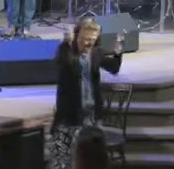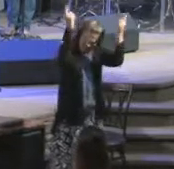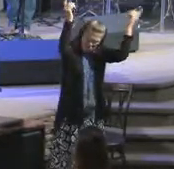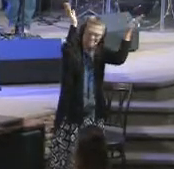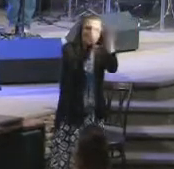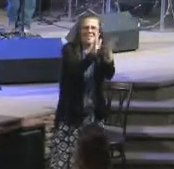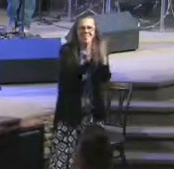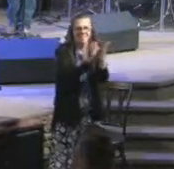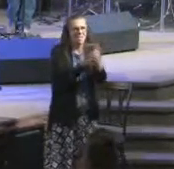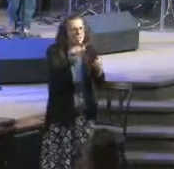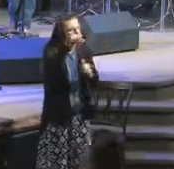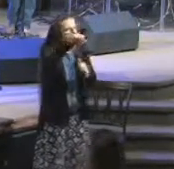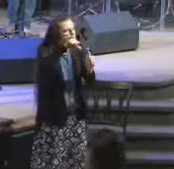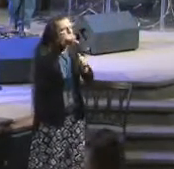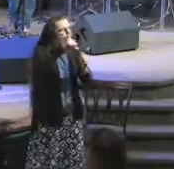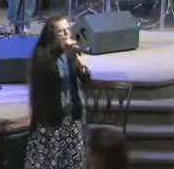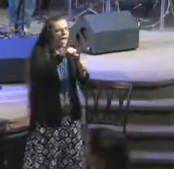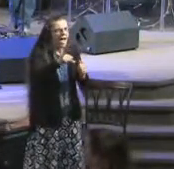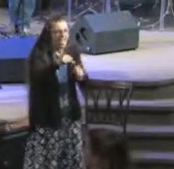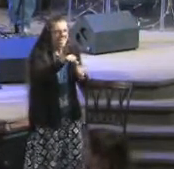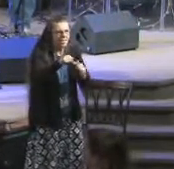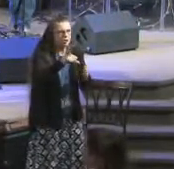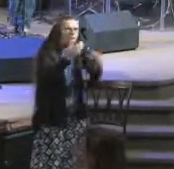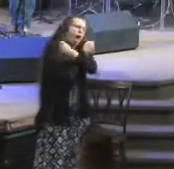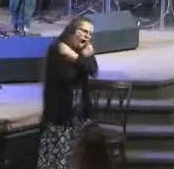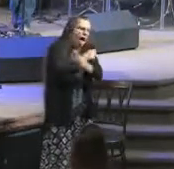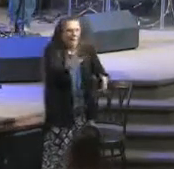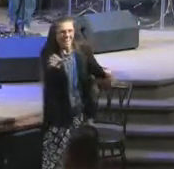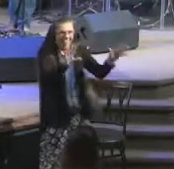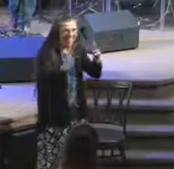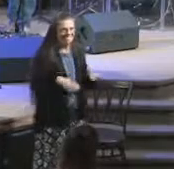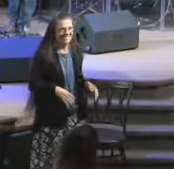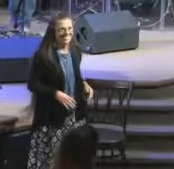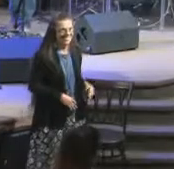Hallelujah. Turn to two or three people real close to you. Hug their neck, shake their hand,